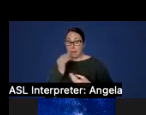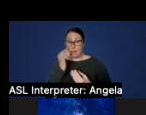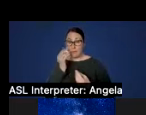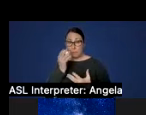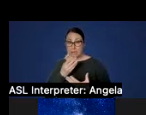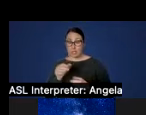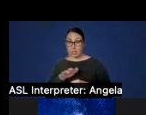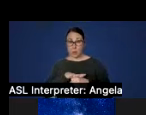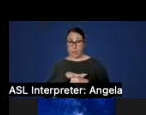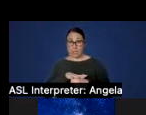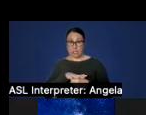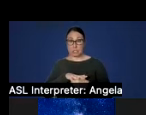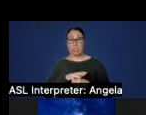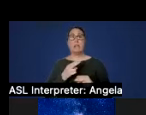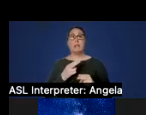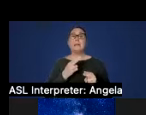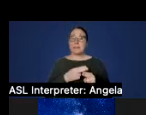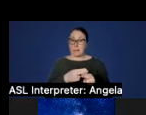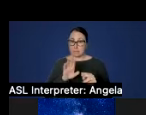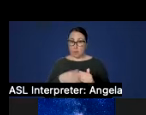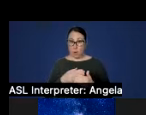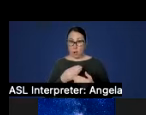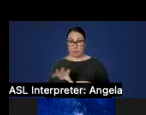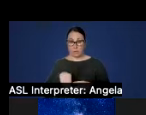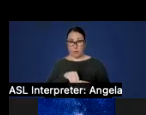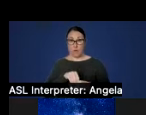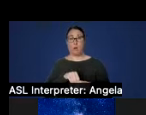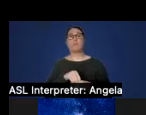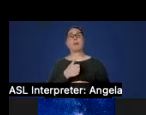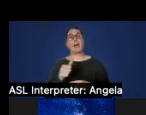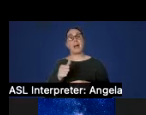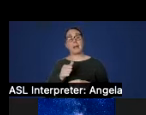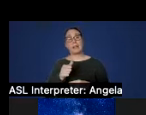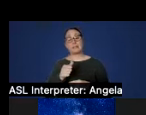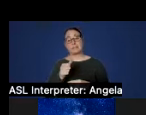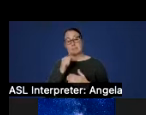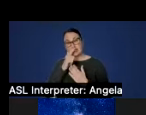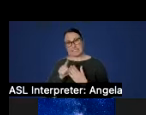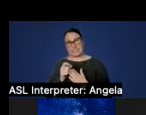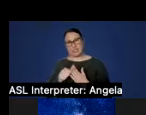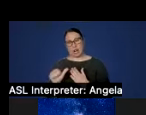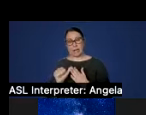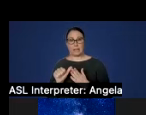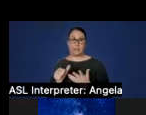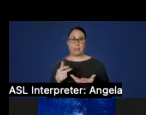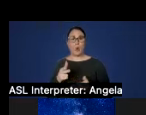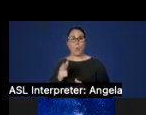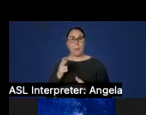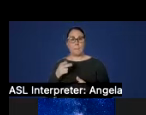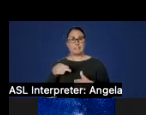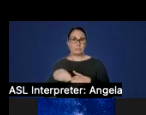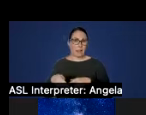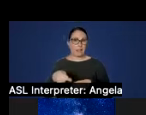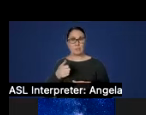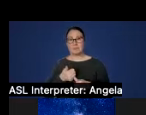location, names of all involved, they assess for any weapons present, and then right there it says the sexual